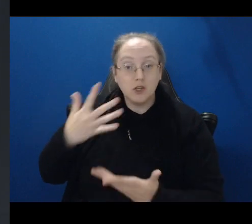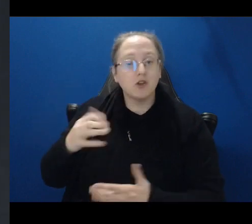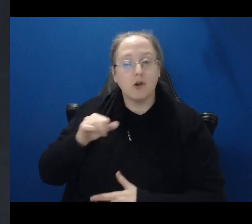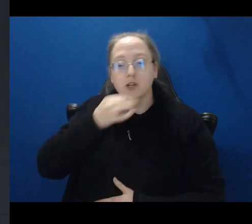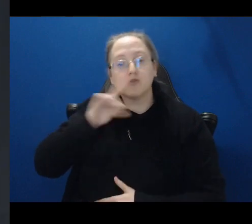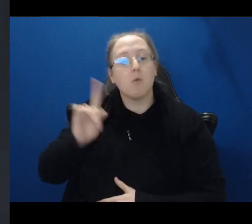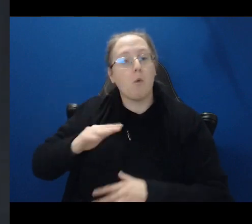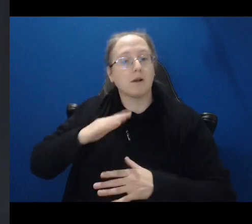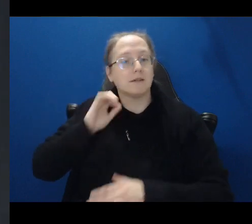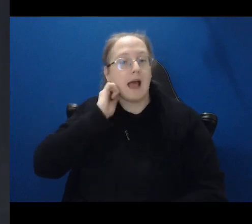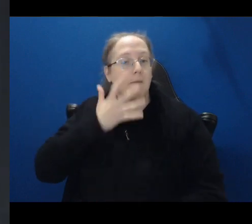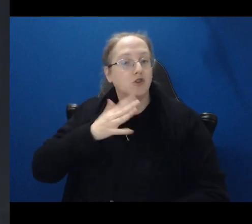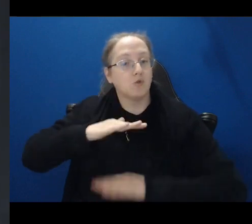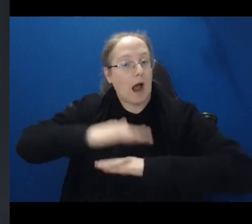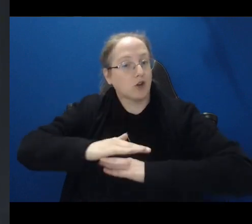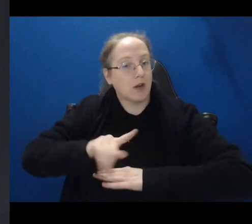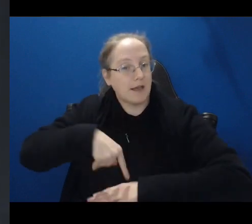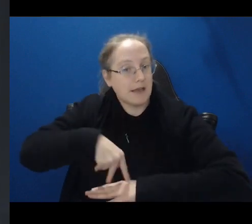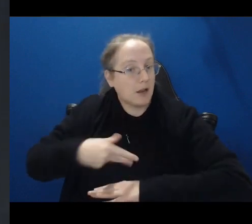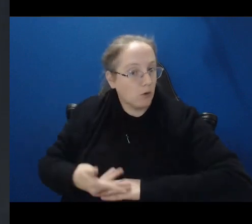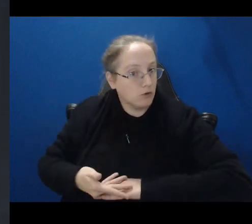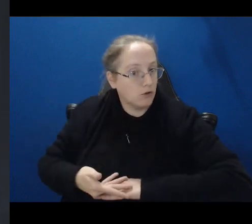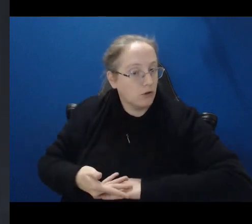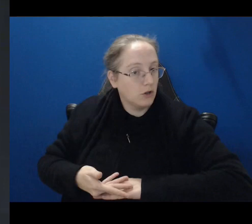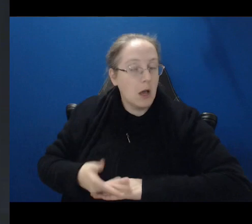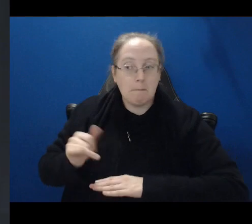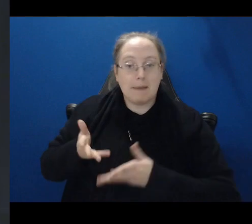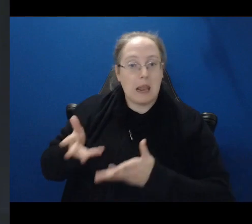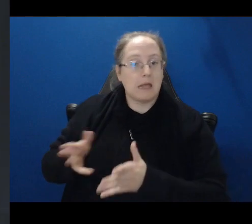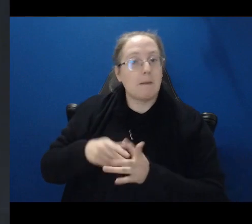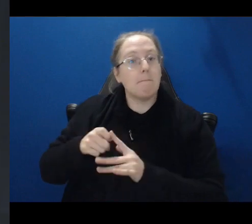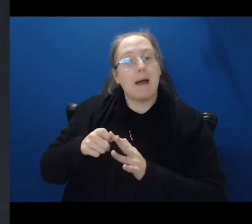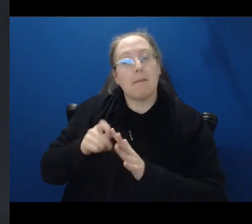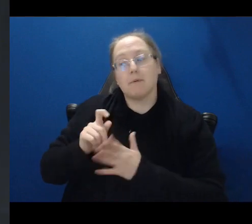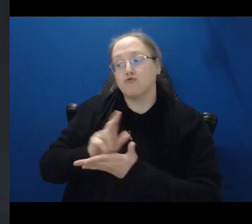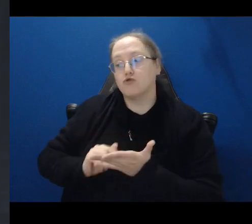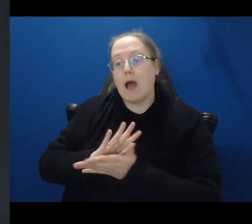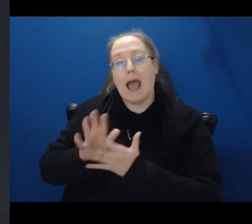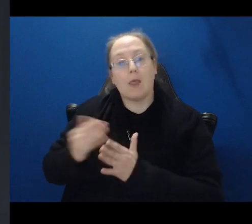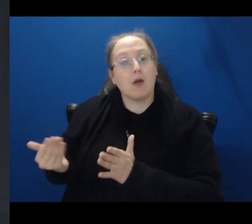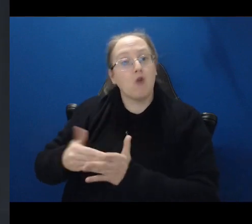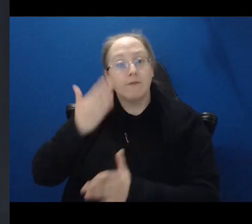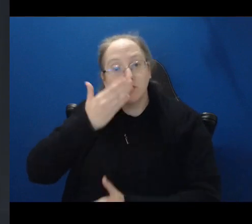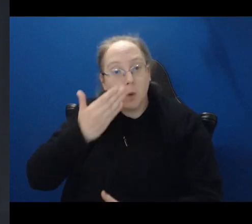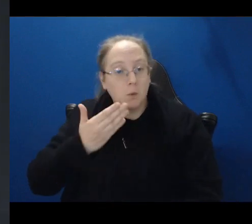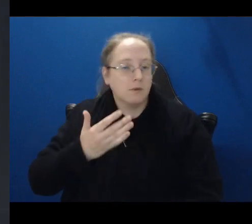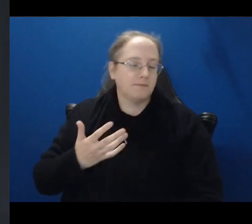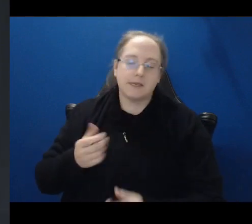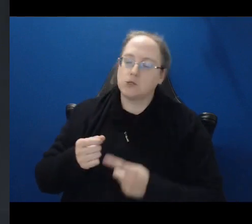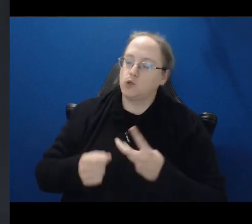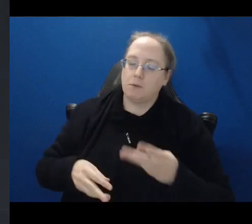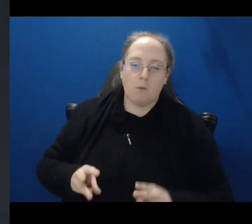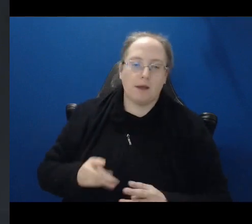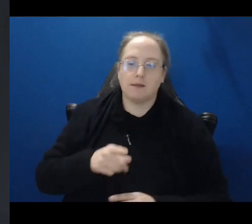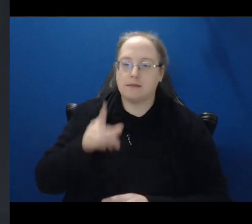let them talk about that, maybe let them do mapping of how they get to school. There's so many ways that they can learn about who